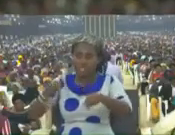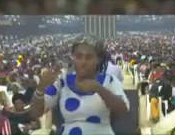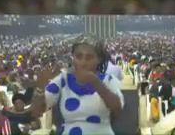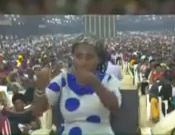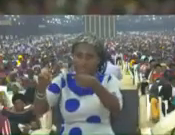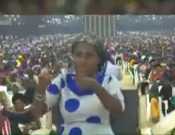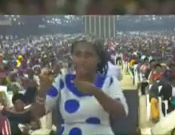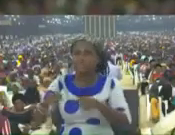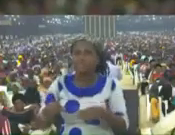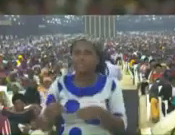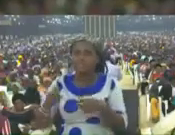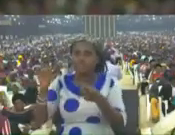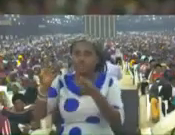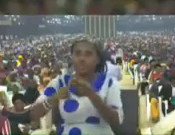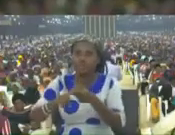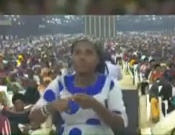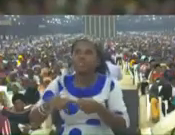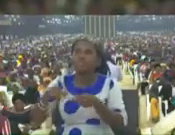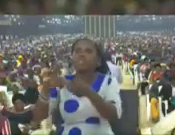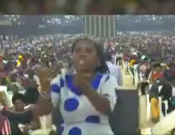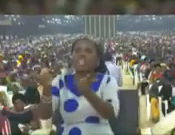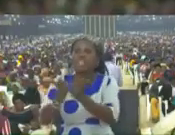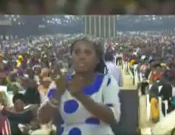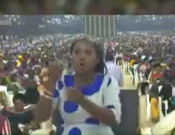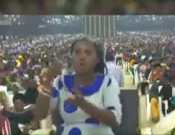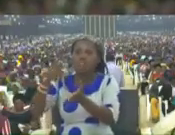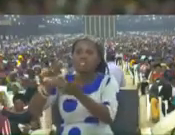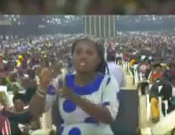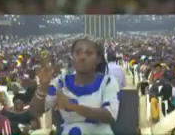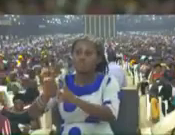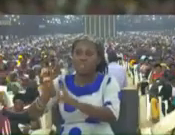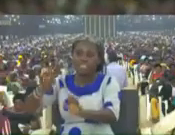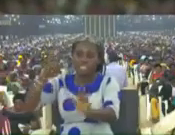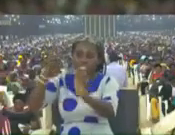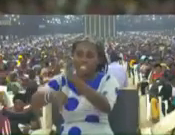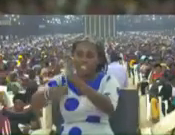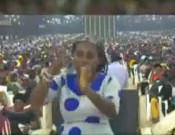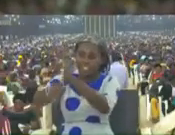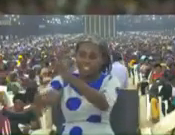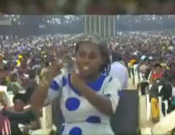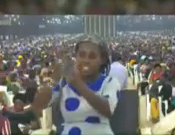the home of these people, killed them all,